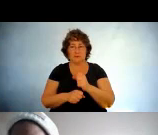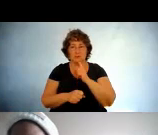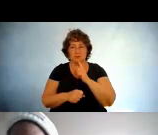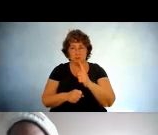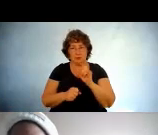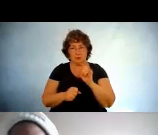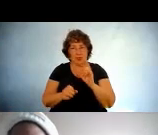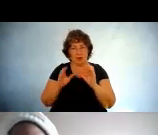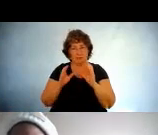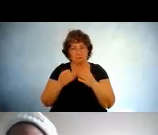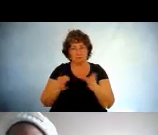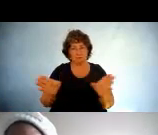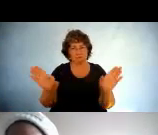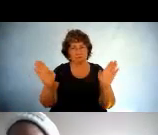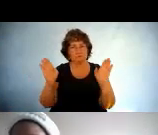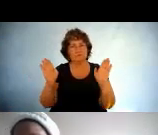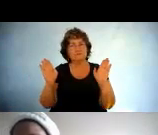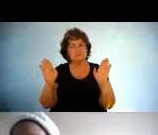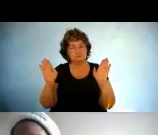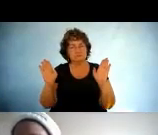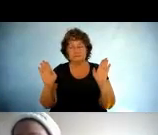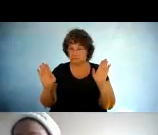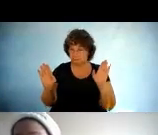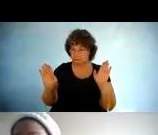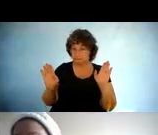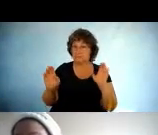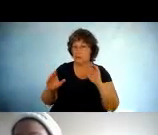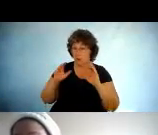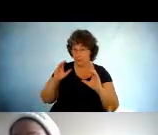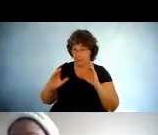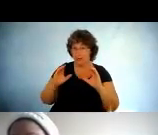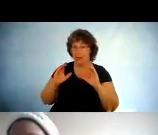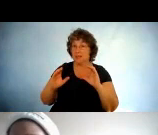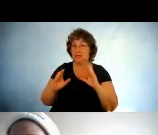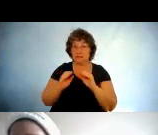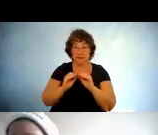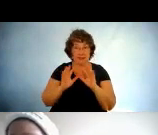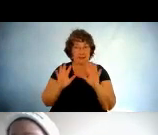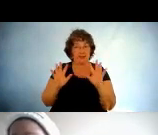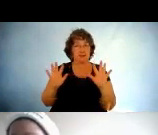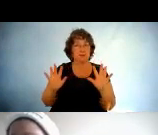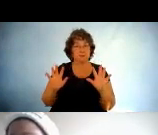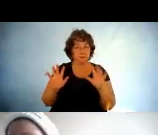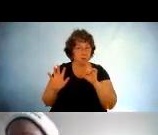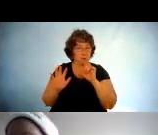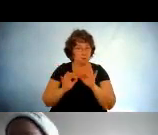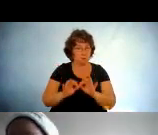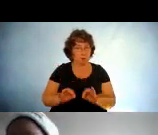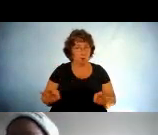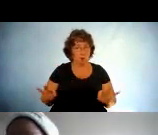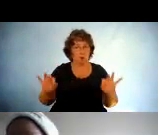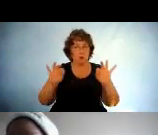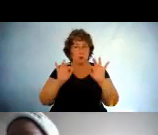sense? Absolutely. Absolutely. Communications and transparency is key. So Josh, you get the